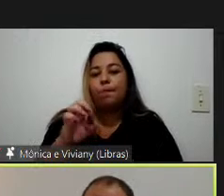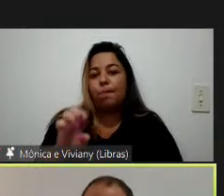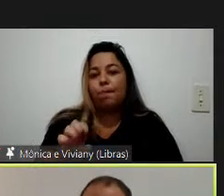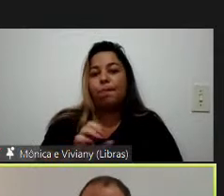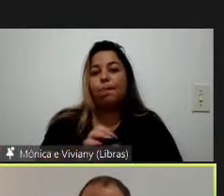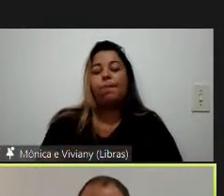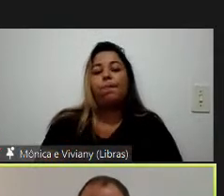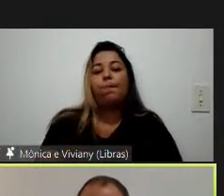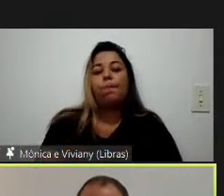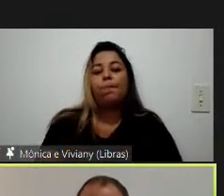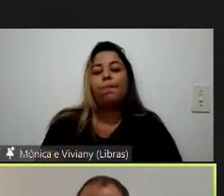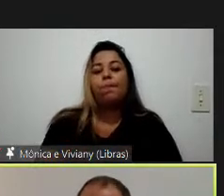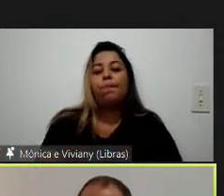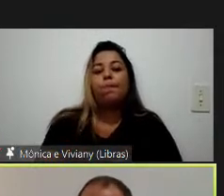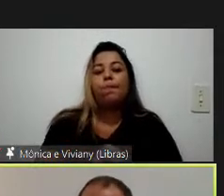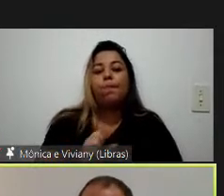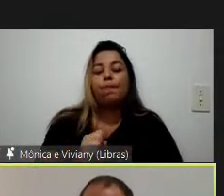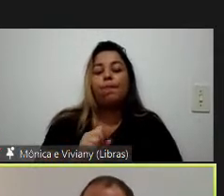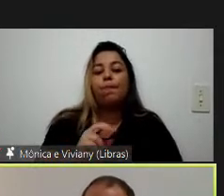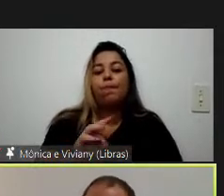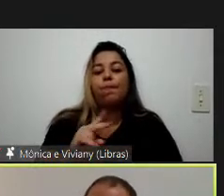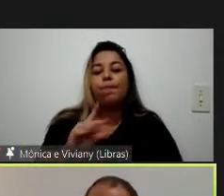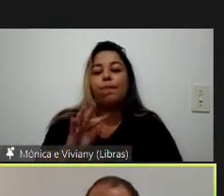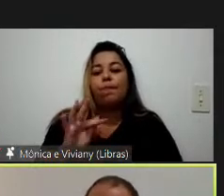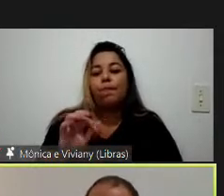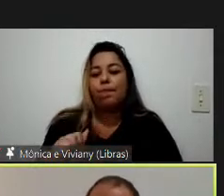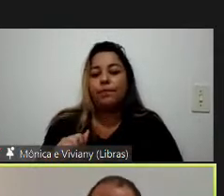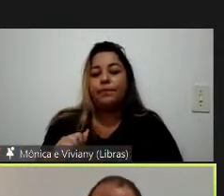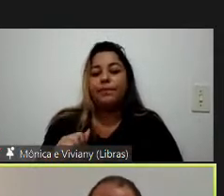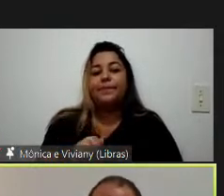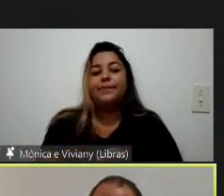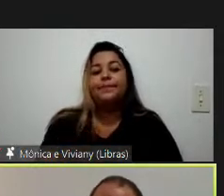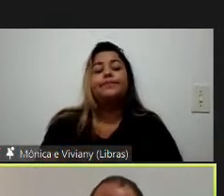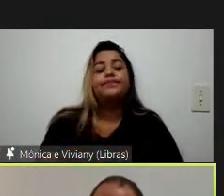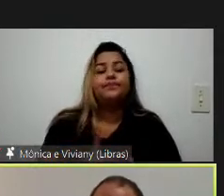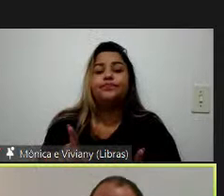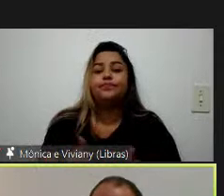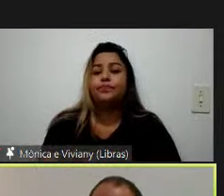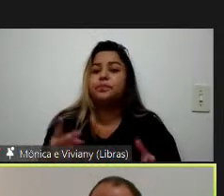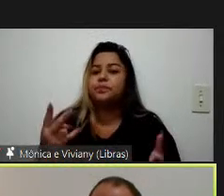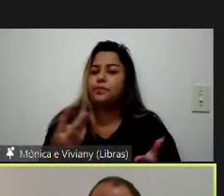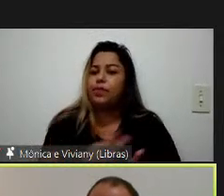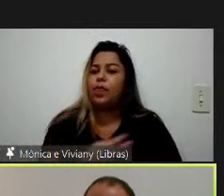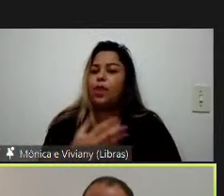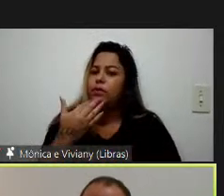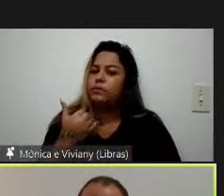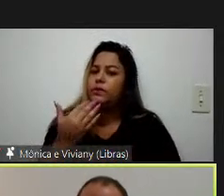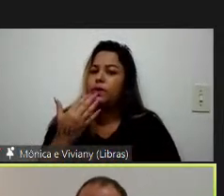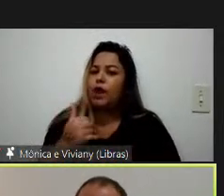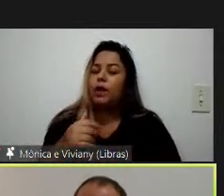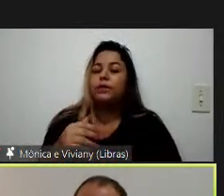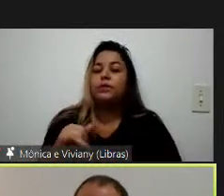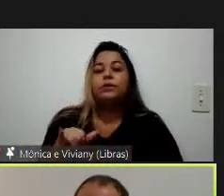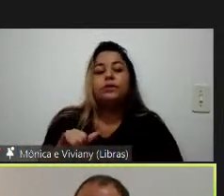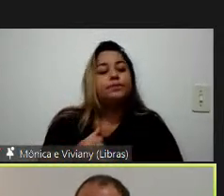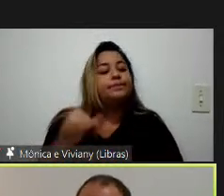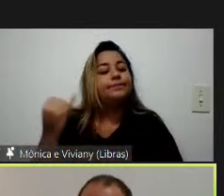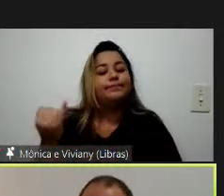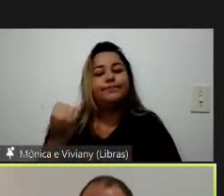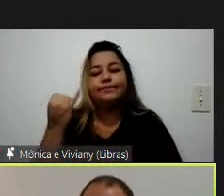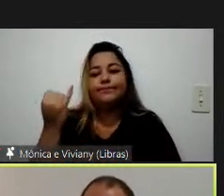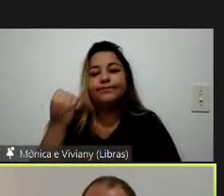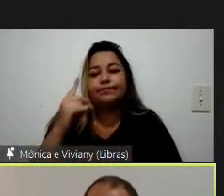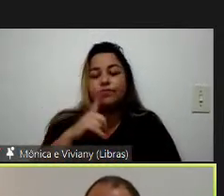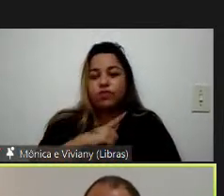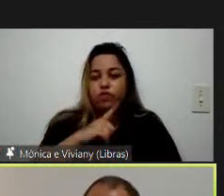food system. Agriculture is the most important driver behind many processes of global environmental